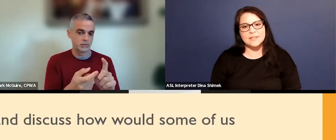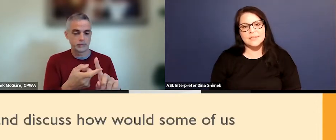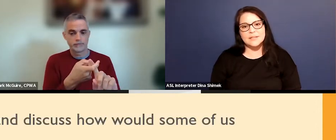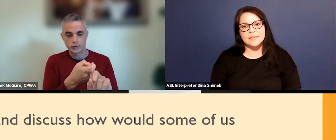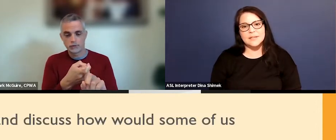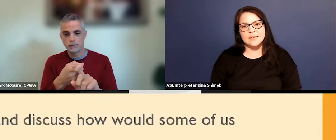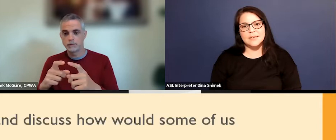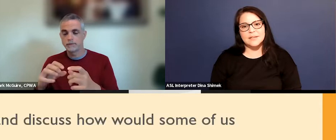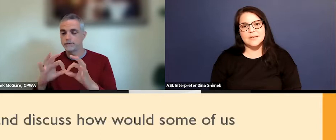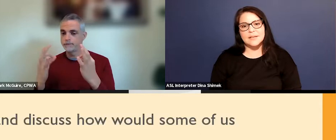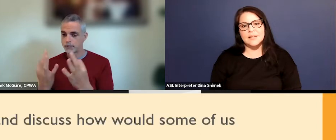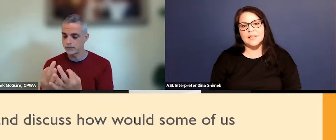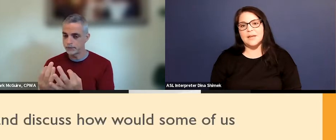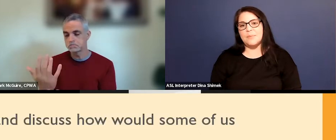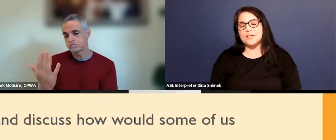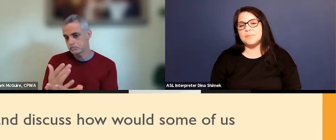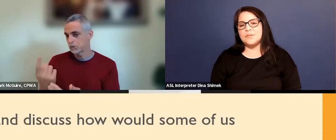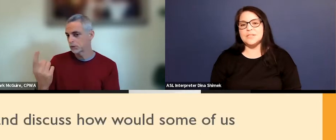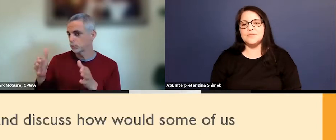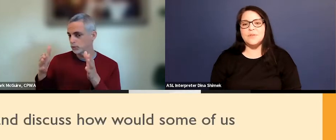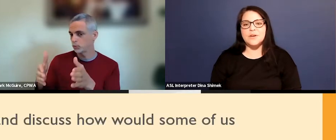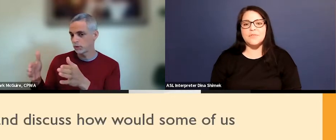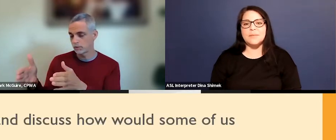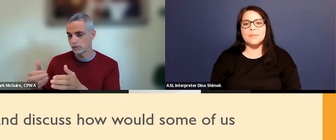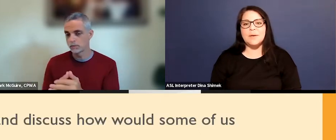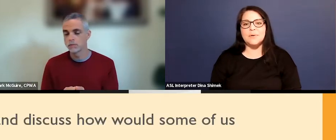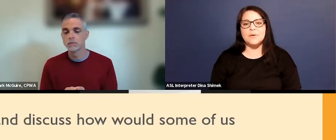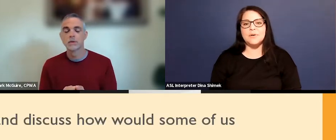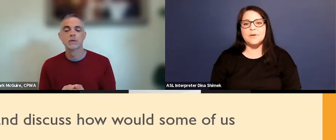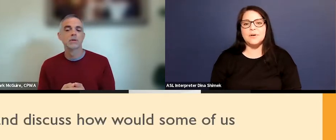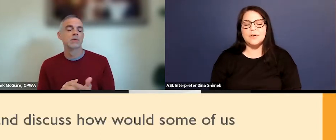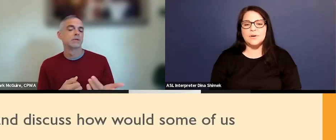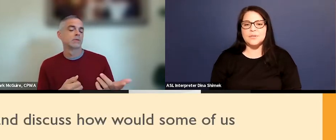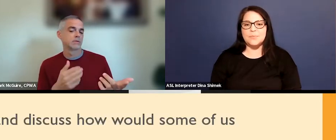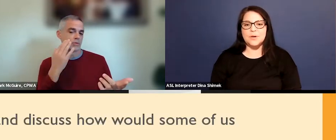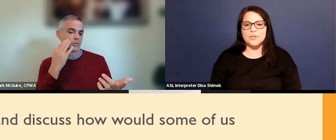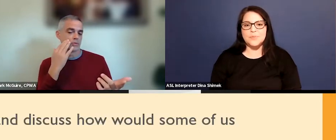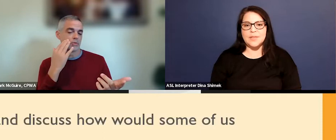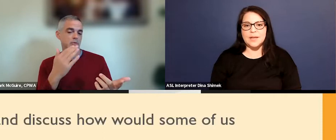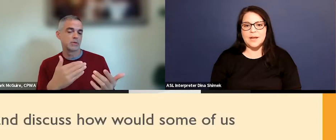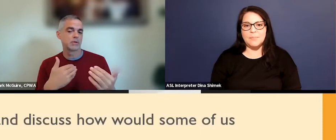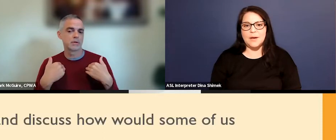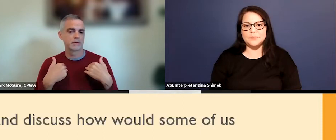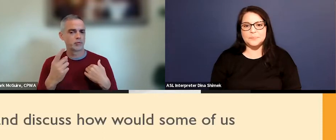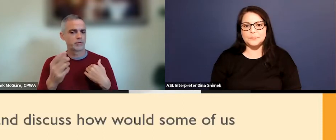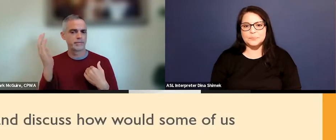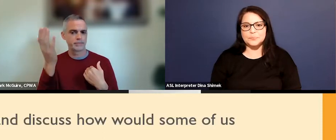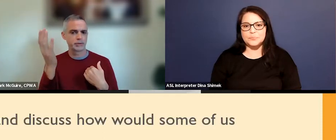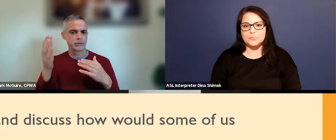instance. Like possibly you text a friend or a family member, or someone close by that can help